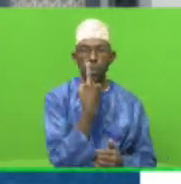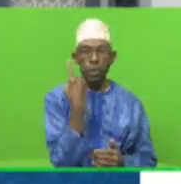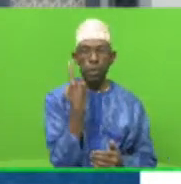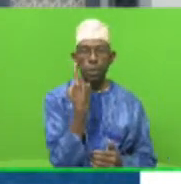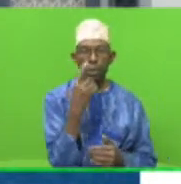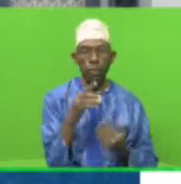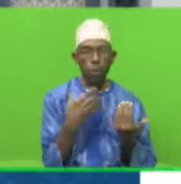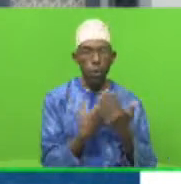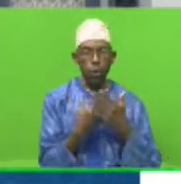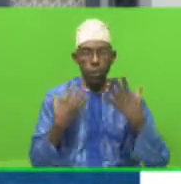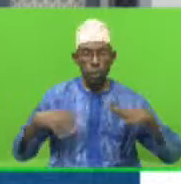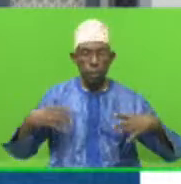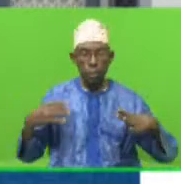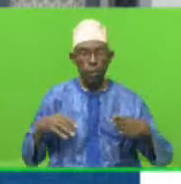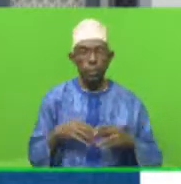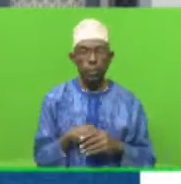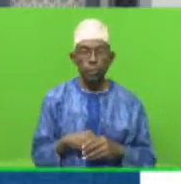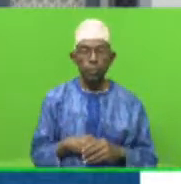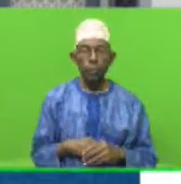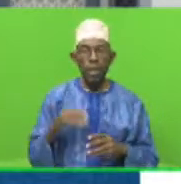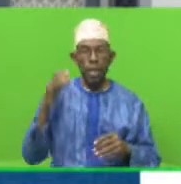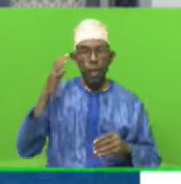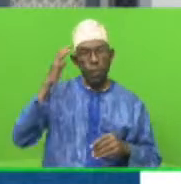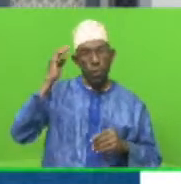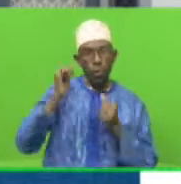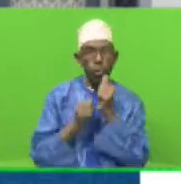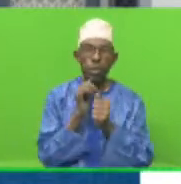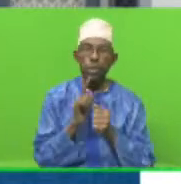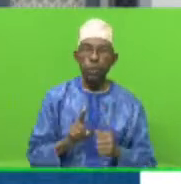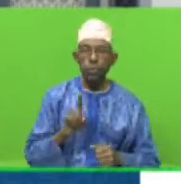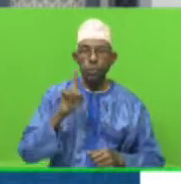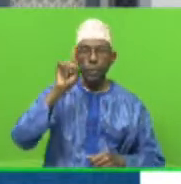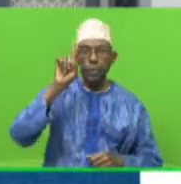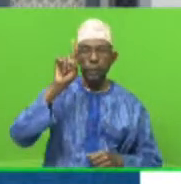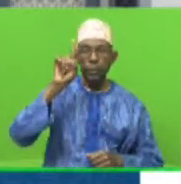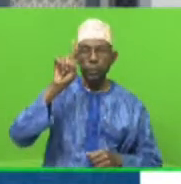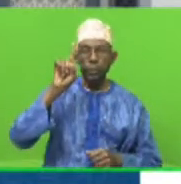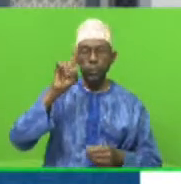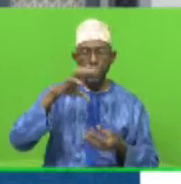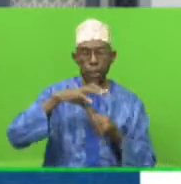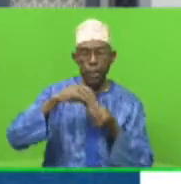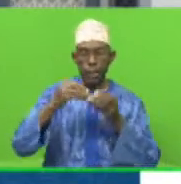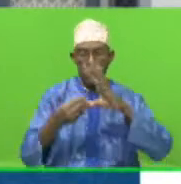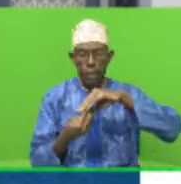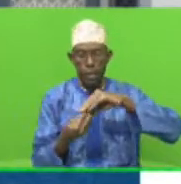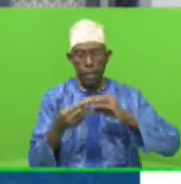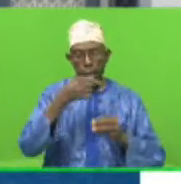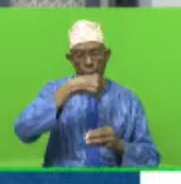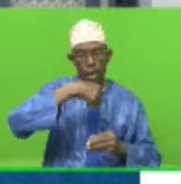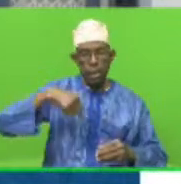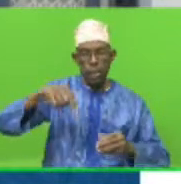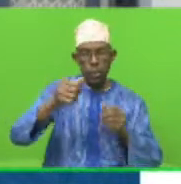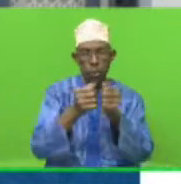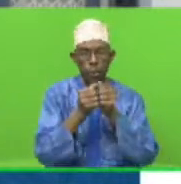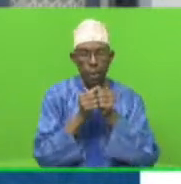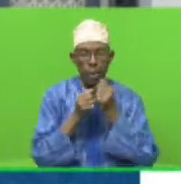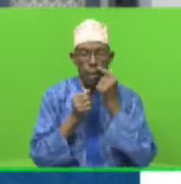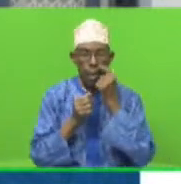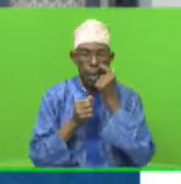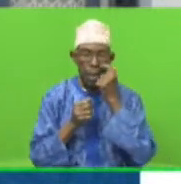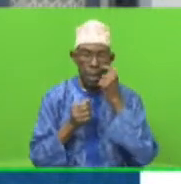the creation. This is the fitra that Allah subhanahu wa ta'ala has created us with, that